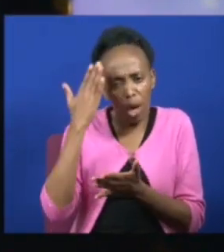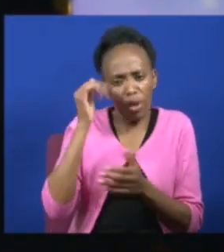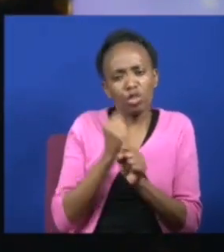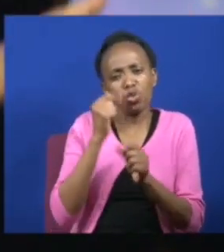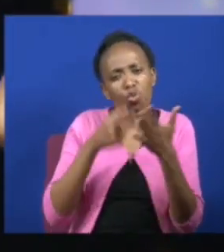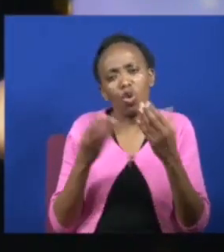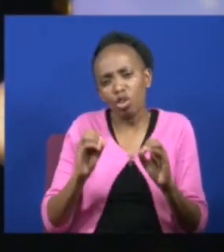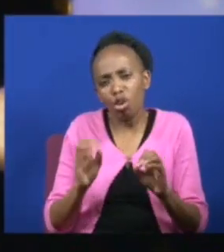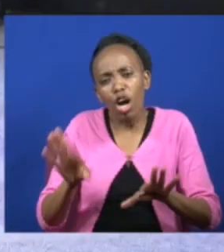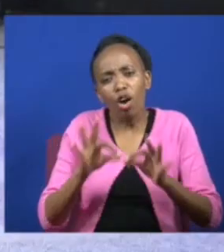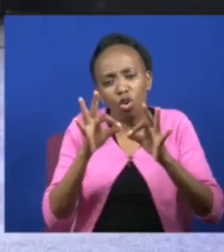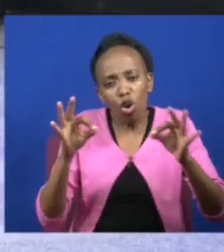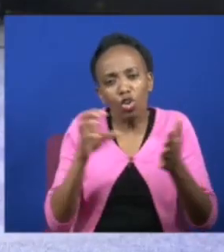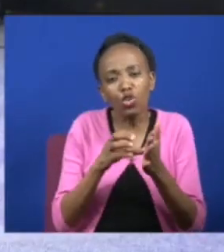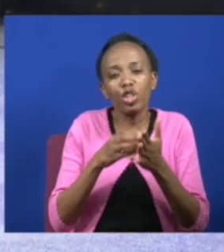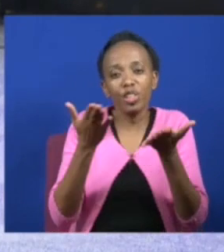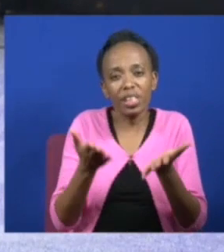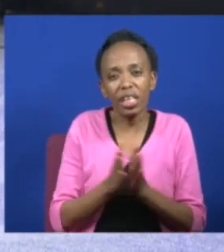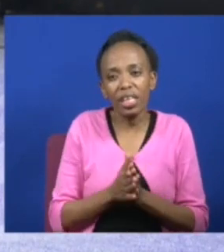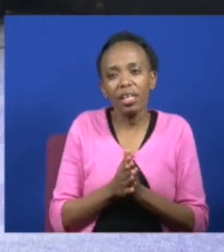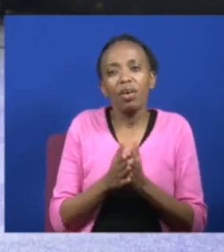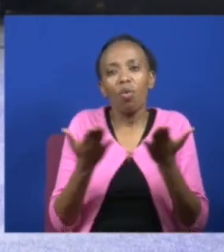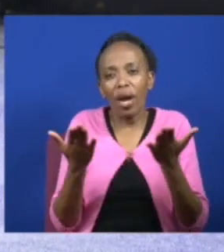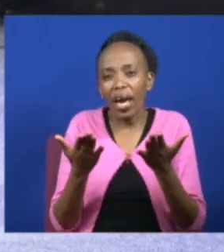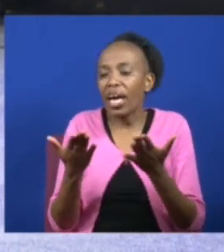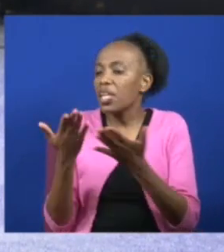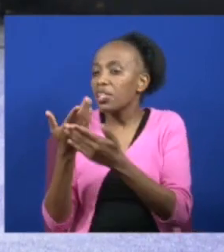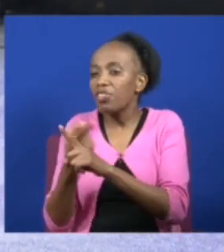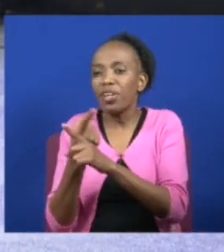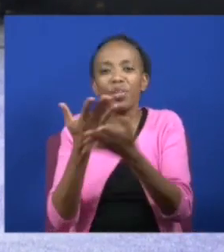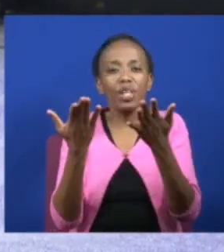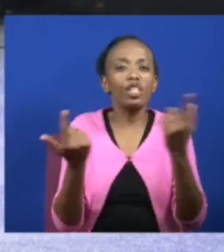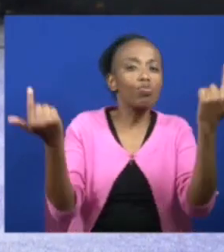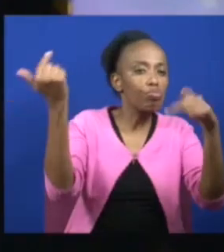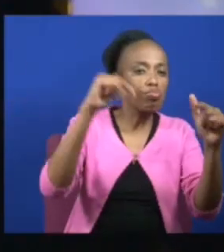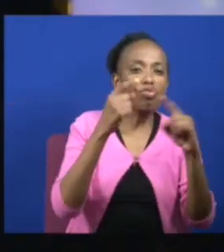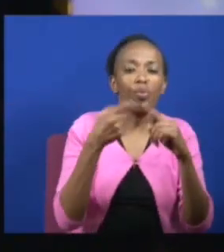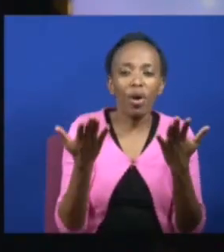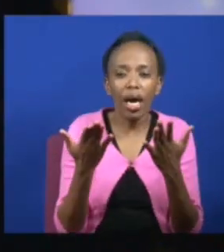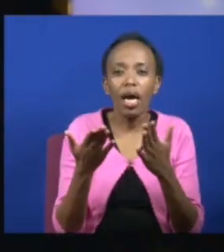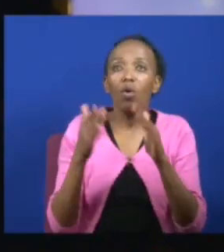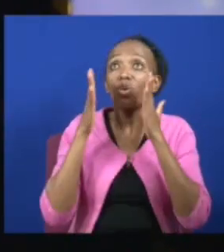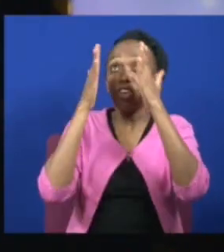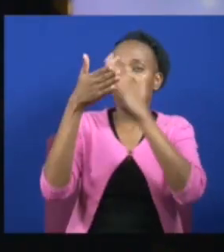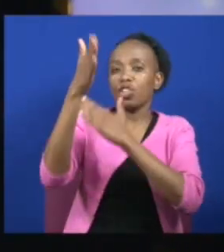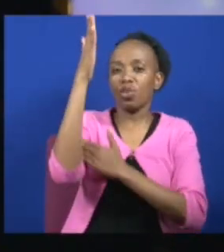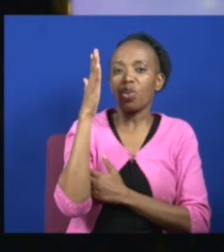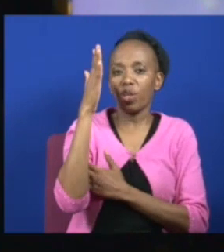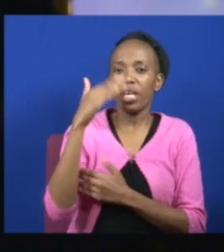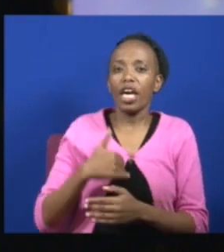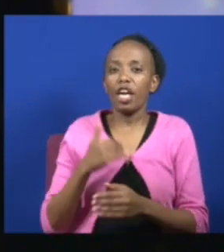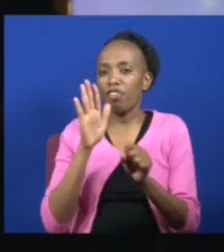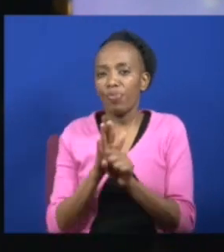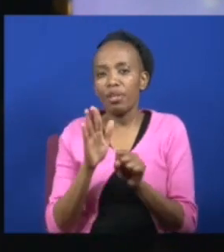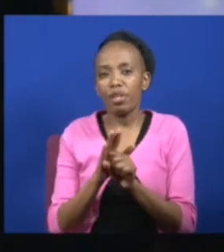do, how long it will last, where this or that is coming from, we pray, we turn to God. And there are